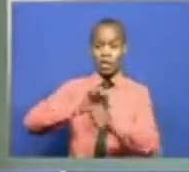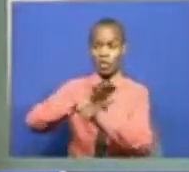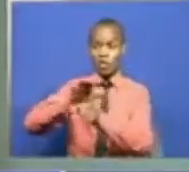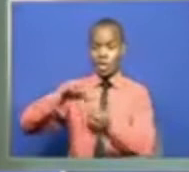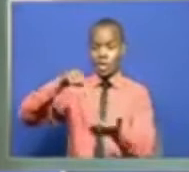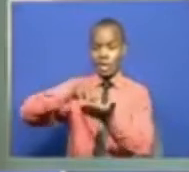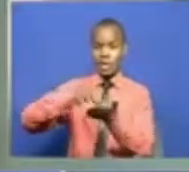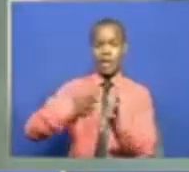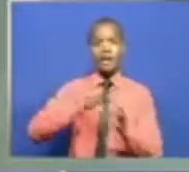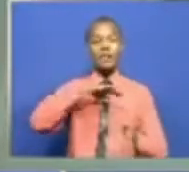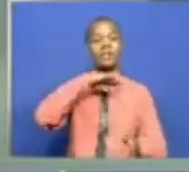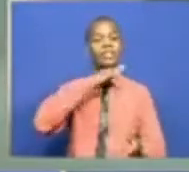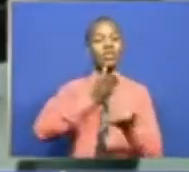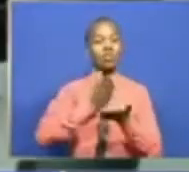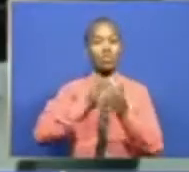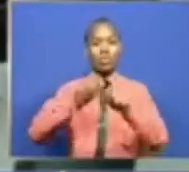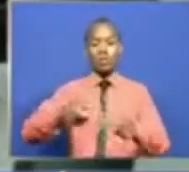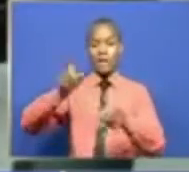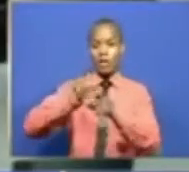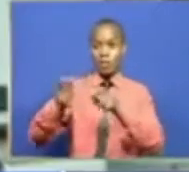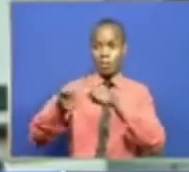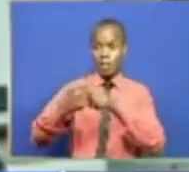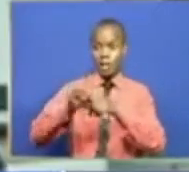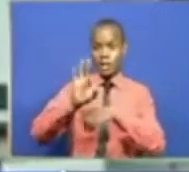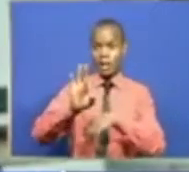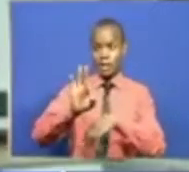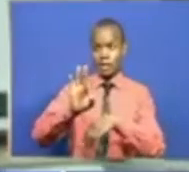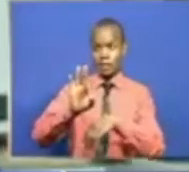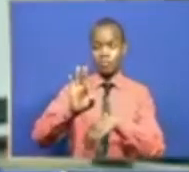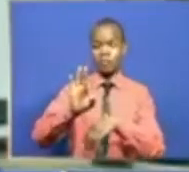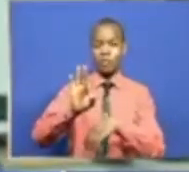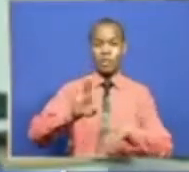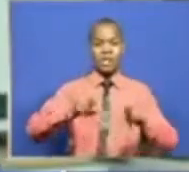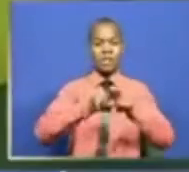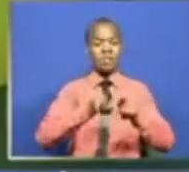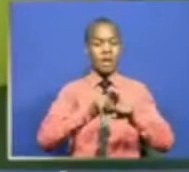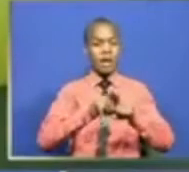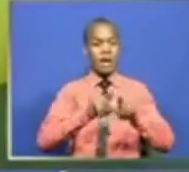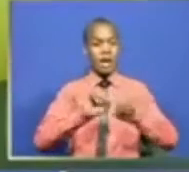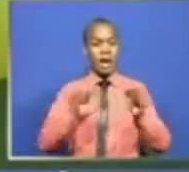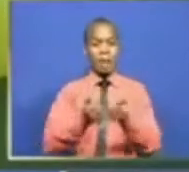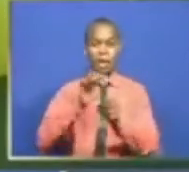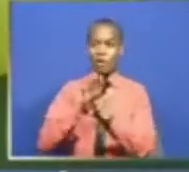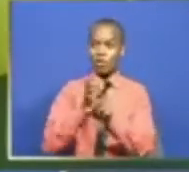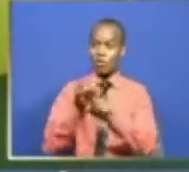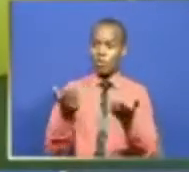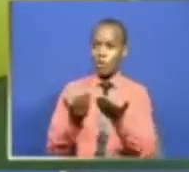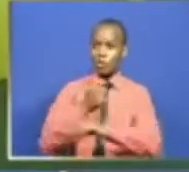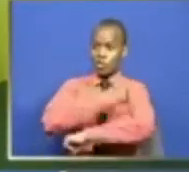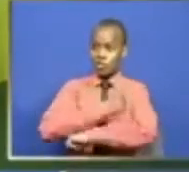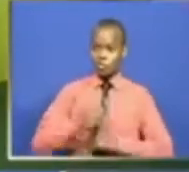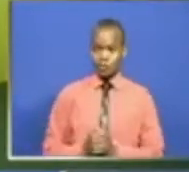and deaths are likely to peak in mid-March, with large numbers expected to come from schools. On Thursday this week,